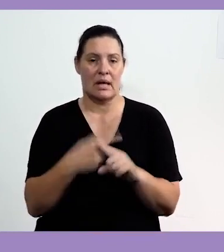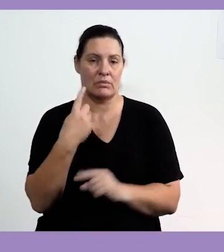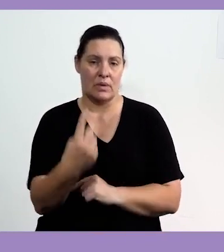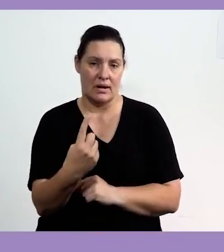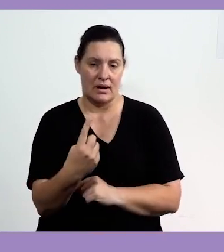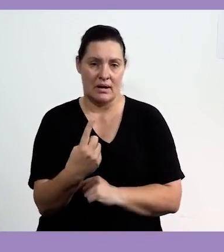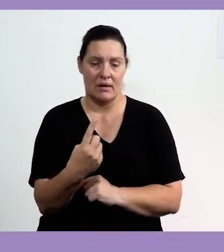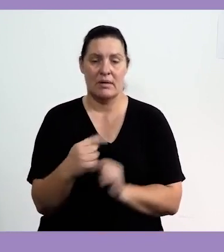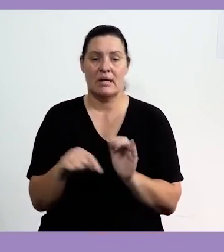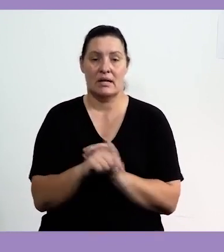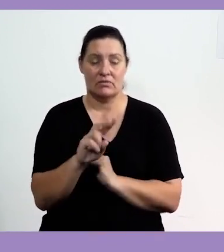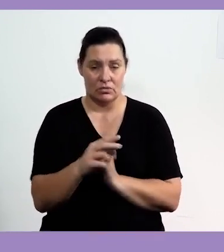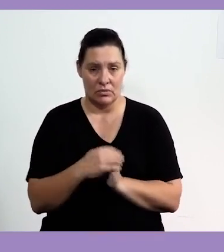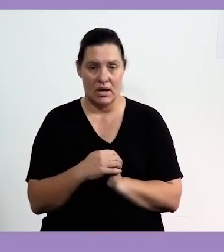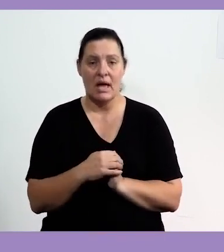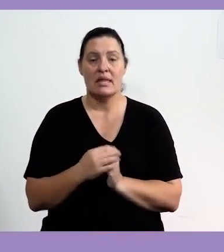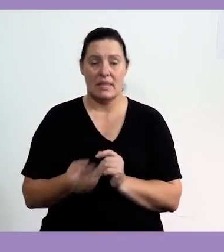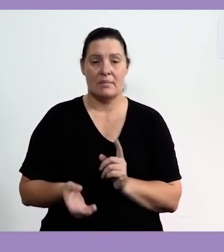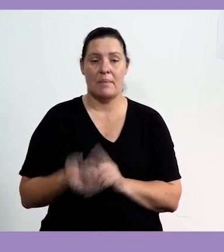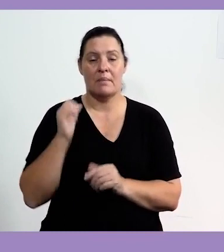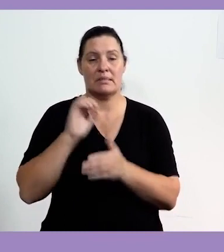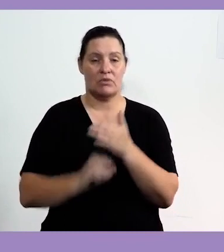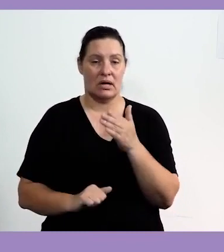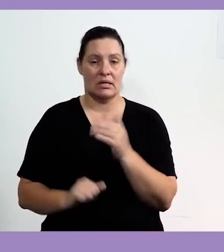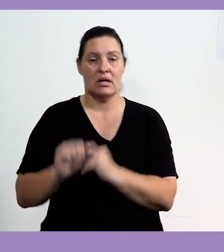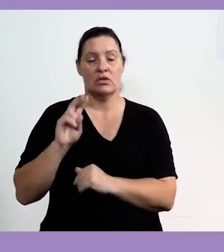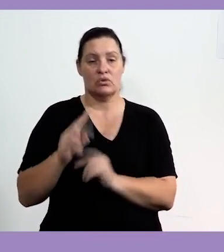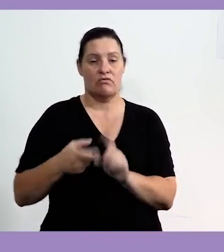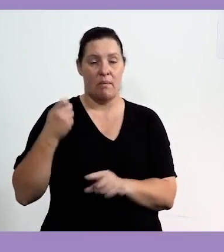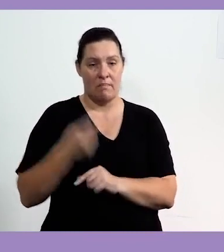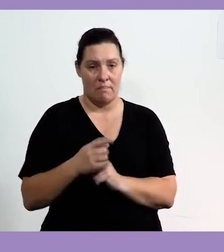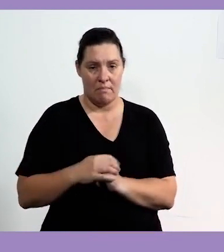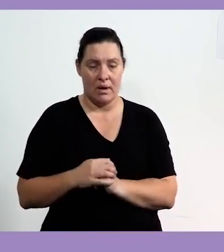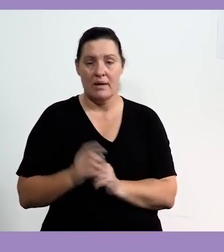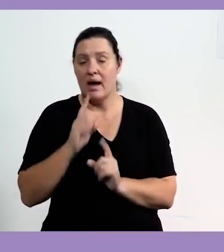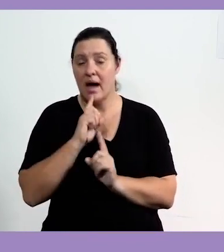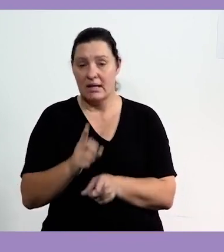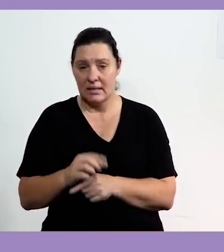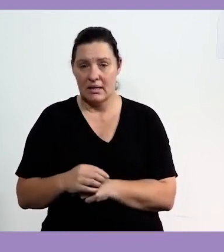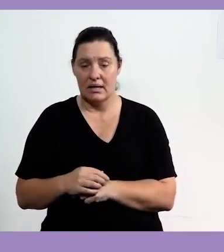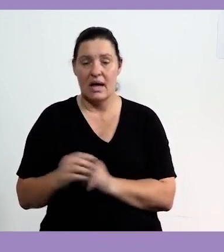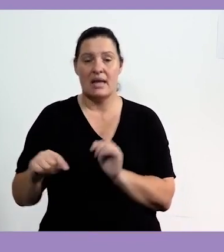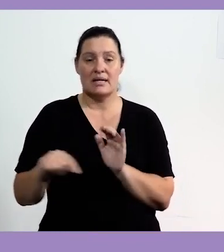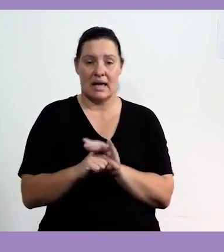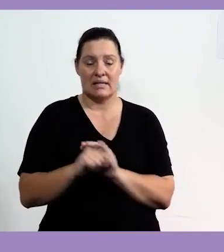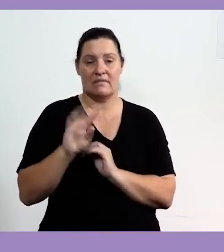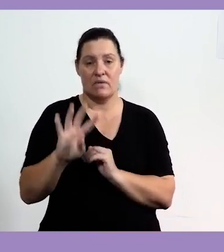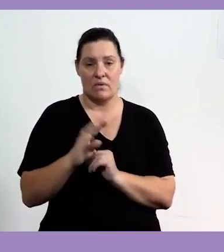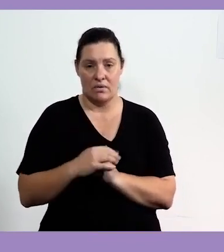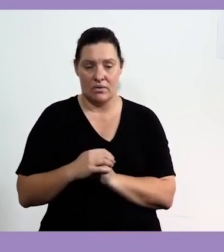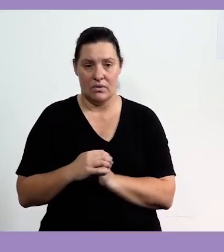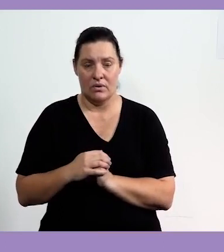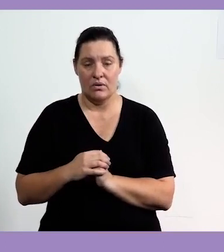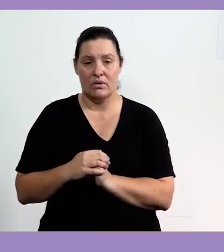2 multiplied by 1, which is negative 2. And then we are going to subtract 2 from that, and our answer is a